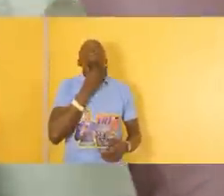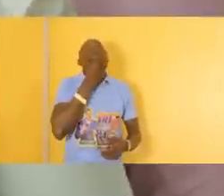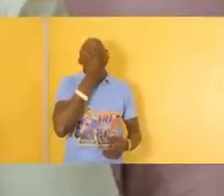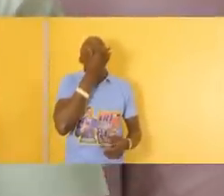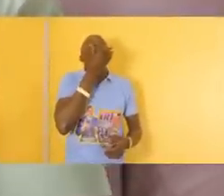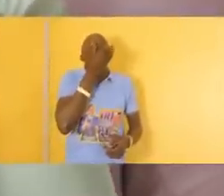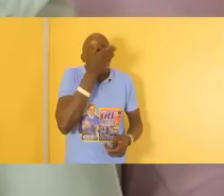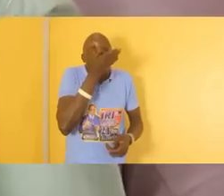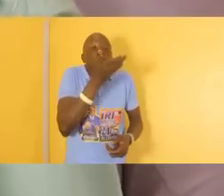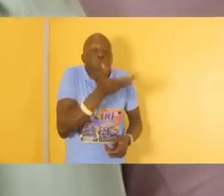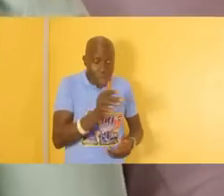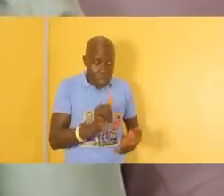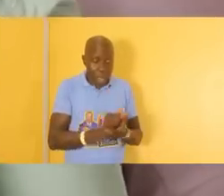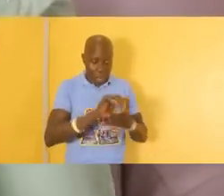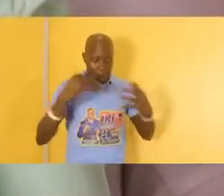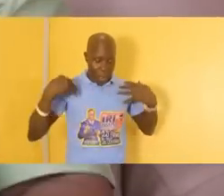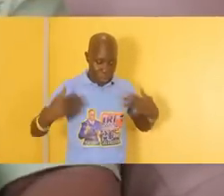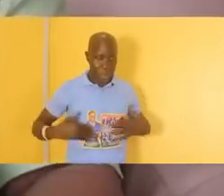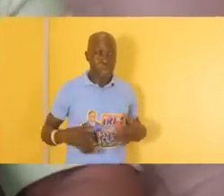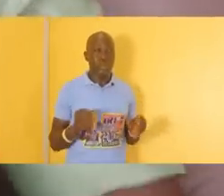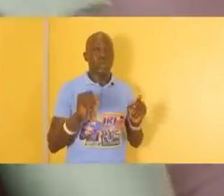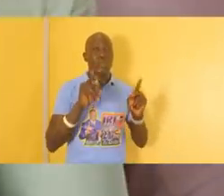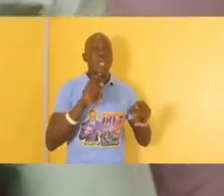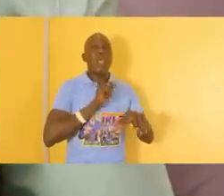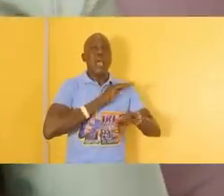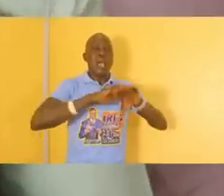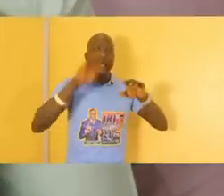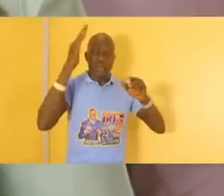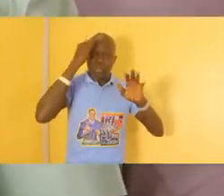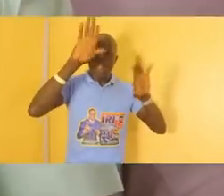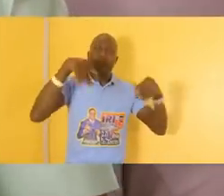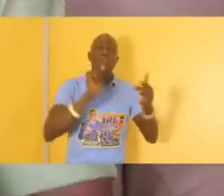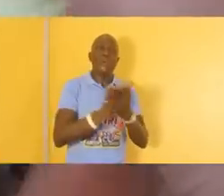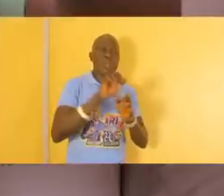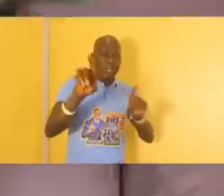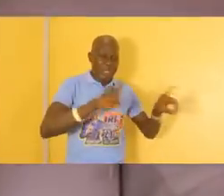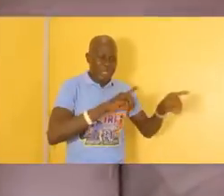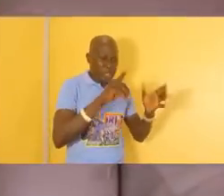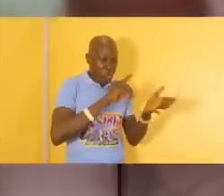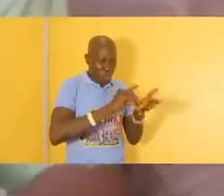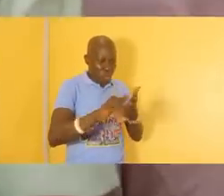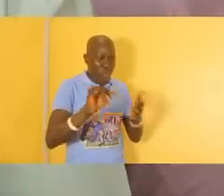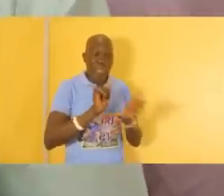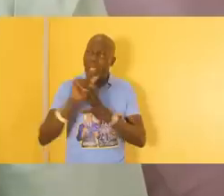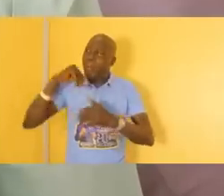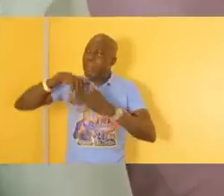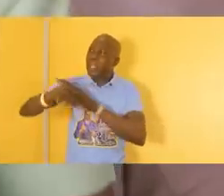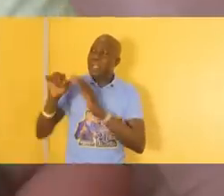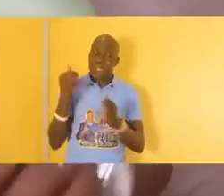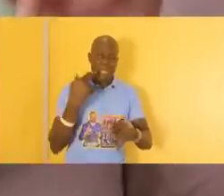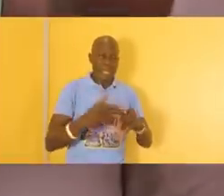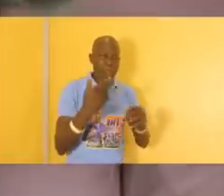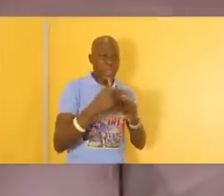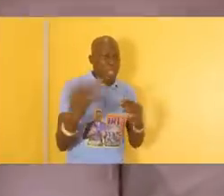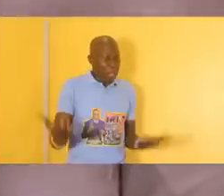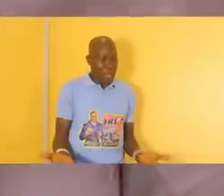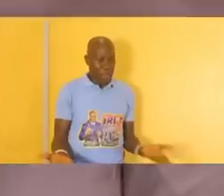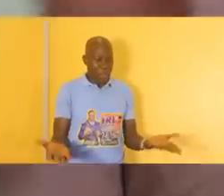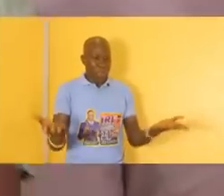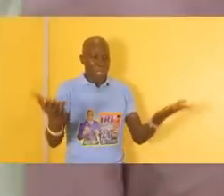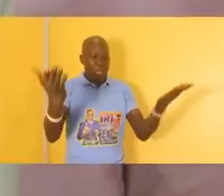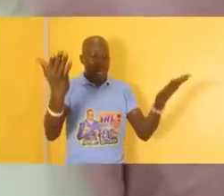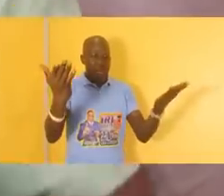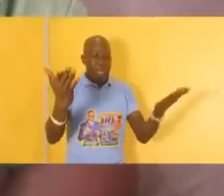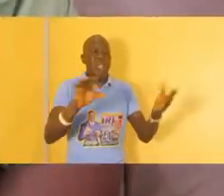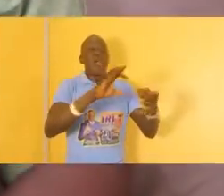poison is very poisonous but ma ye be that the lie man vomited it lie and his body was dead.